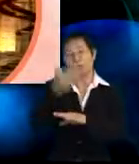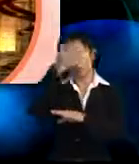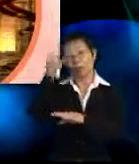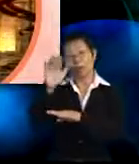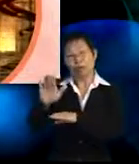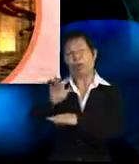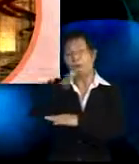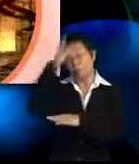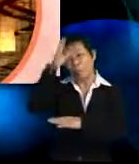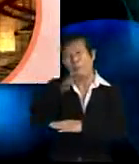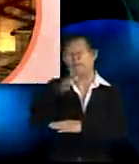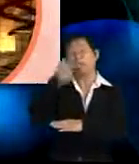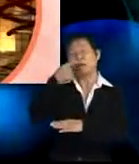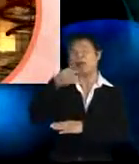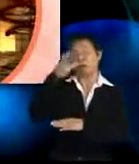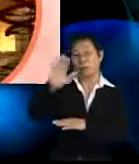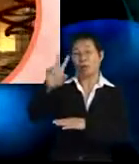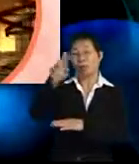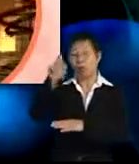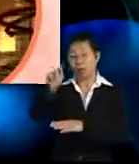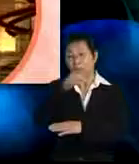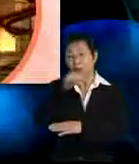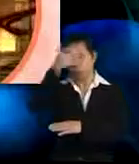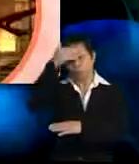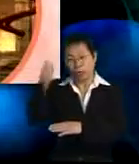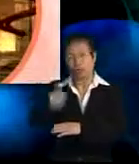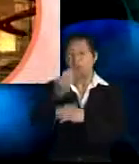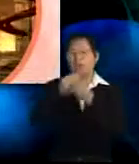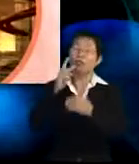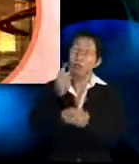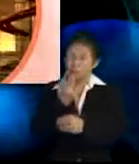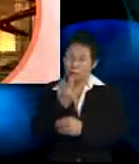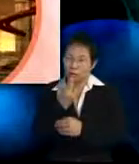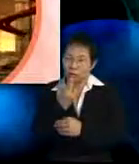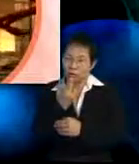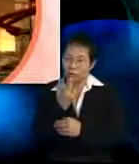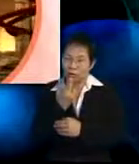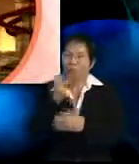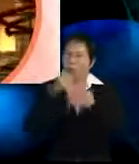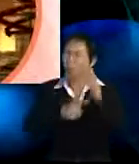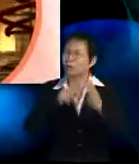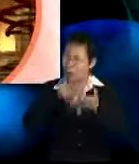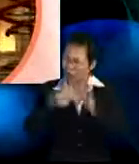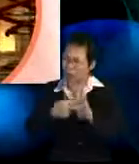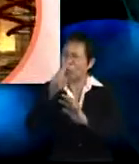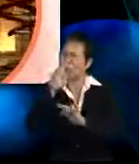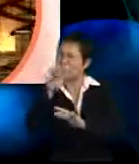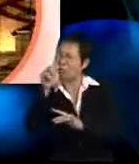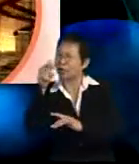vitamins. Eat your vegetables. It's packed with vitamins." But what exactly are vitamins?